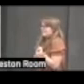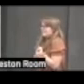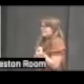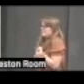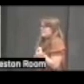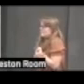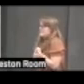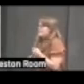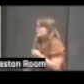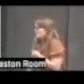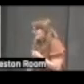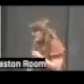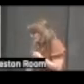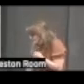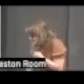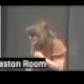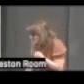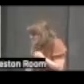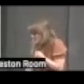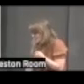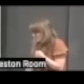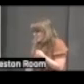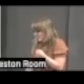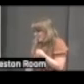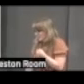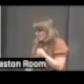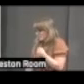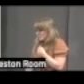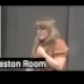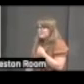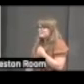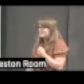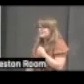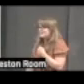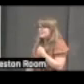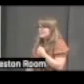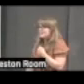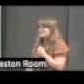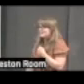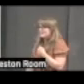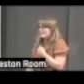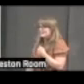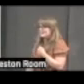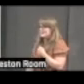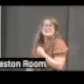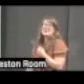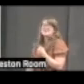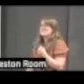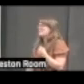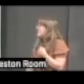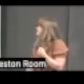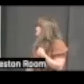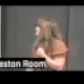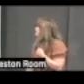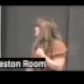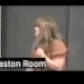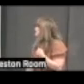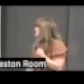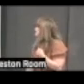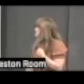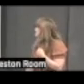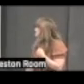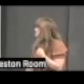breastfeed and hold the baby. And within 3 months, they look like this. So they go from that to these